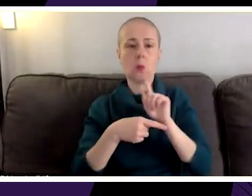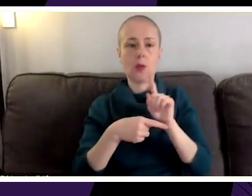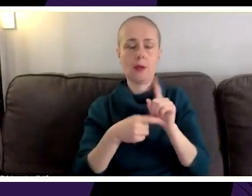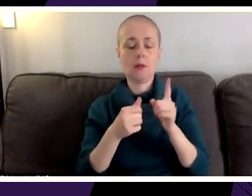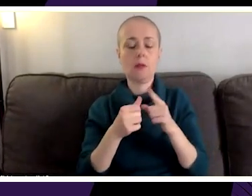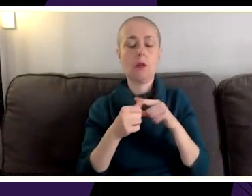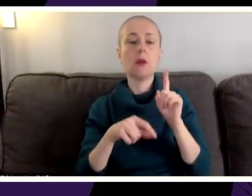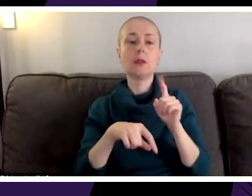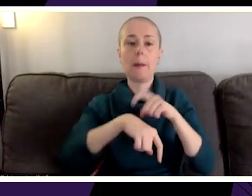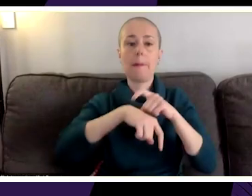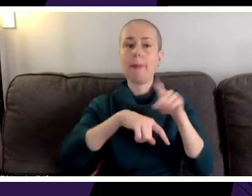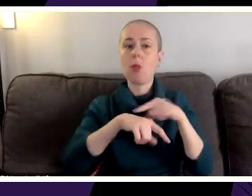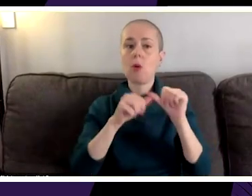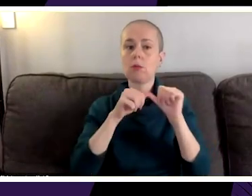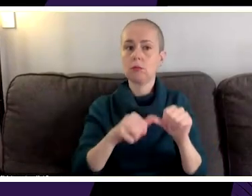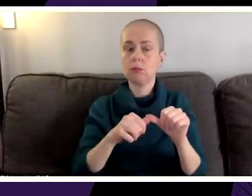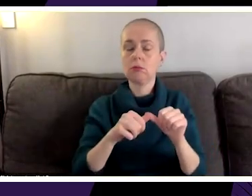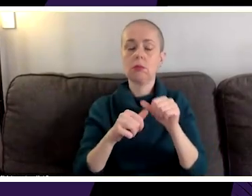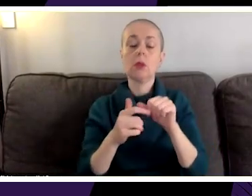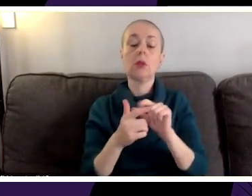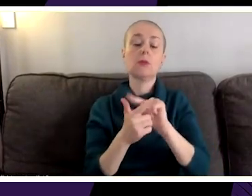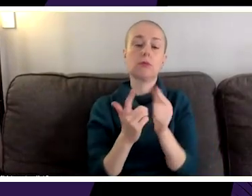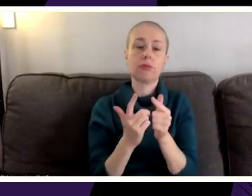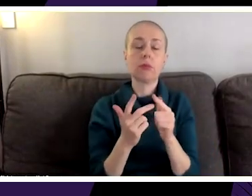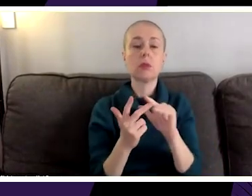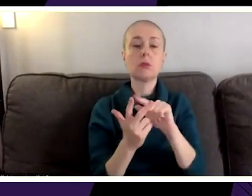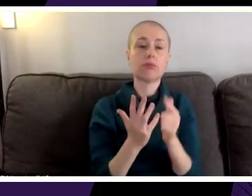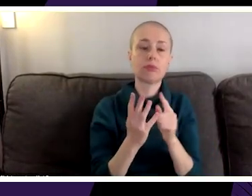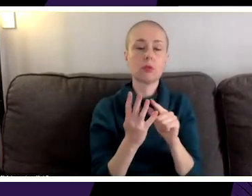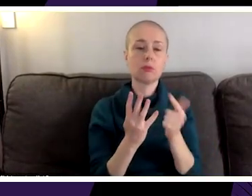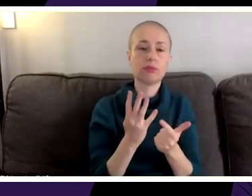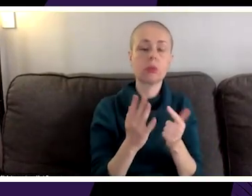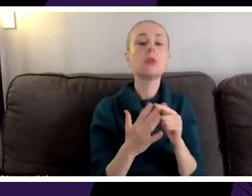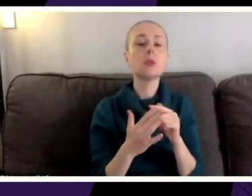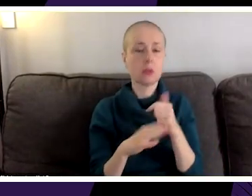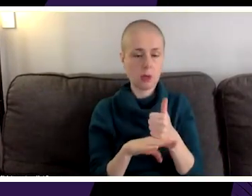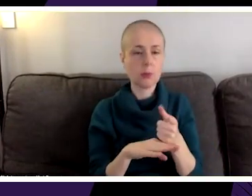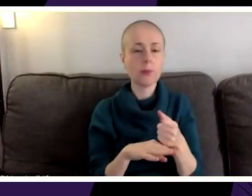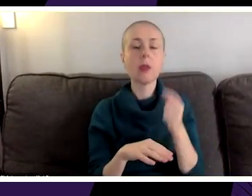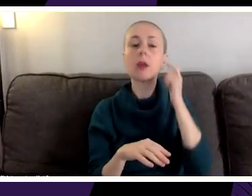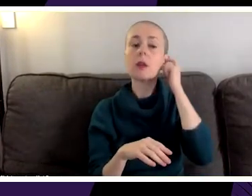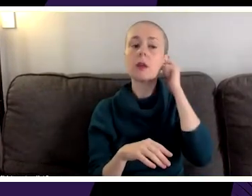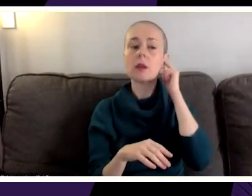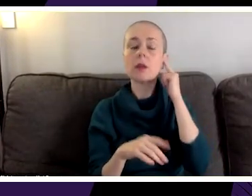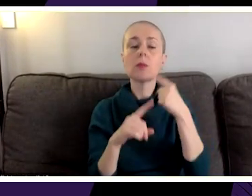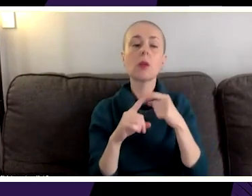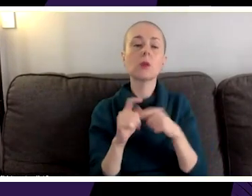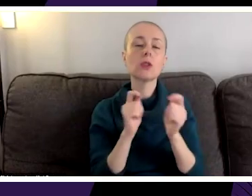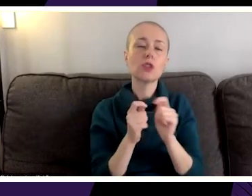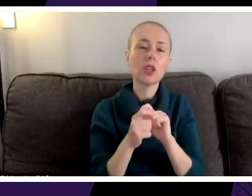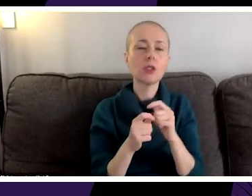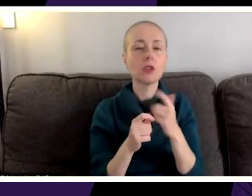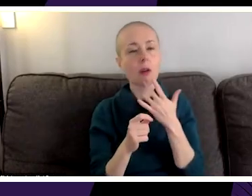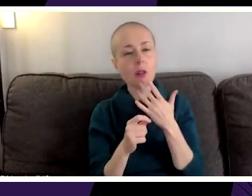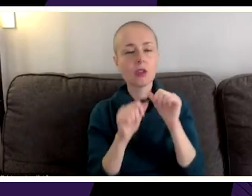should take, you give it the next position of coordinates to go to, and then you can also change the color or the shape of that